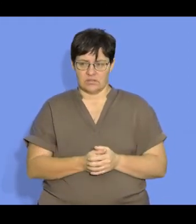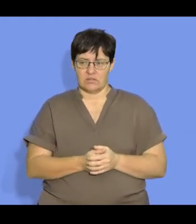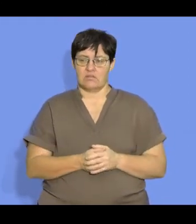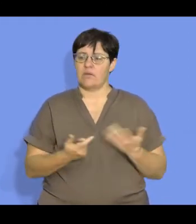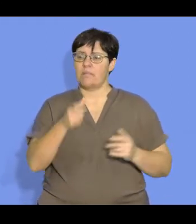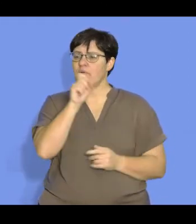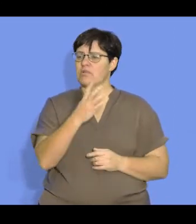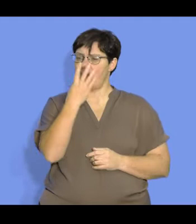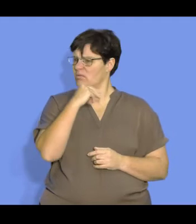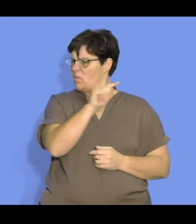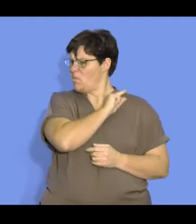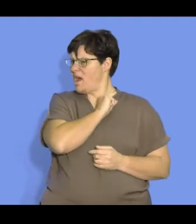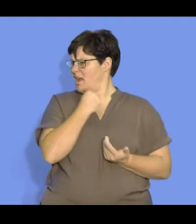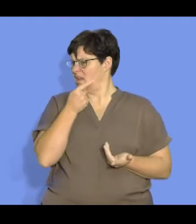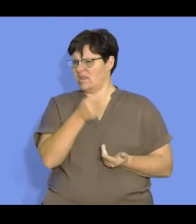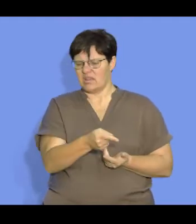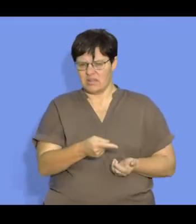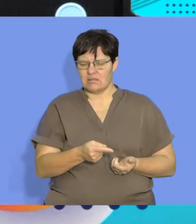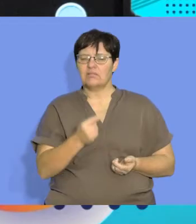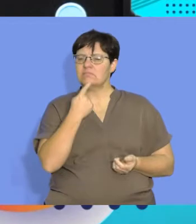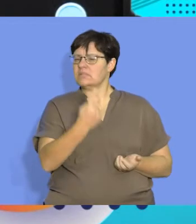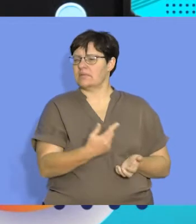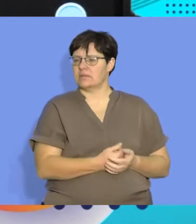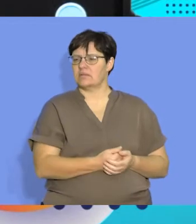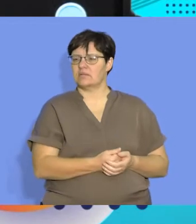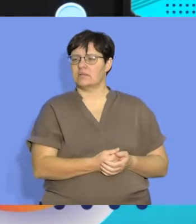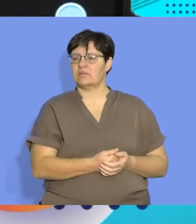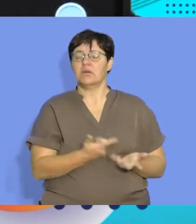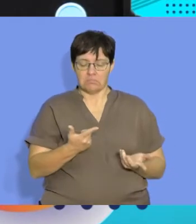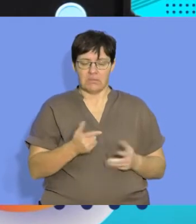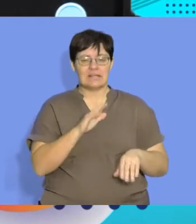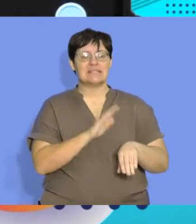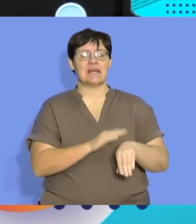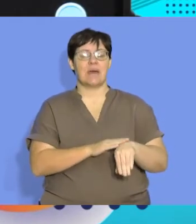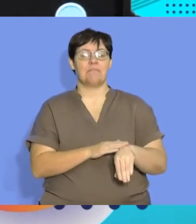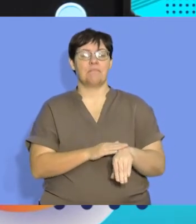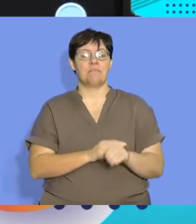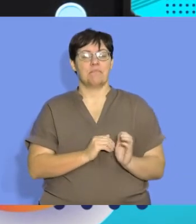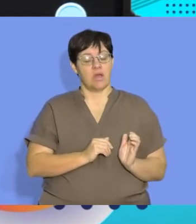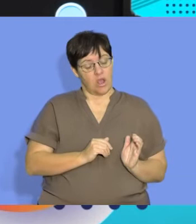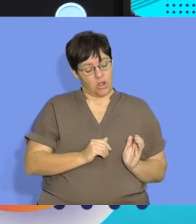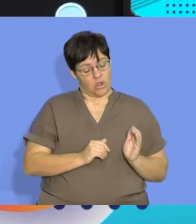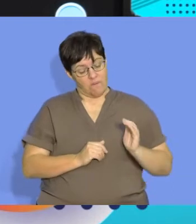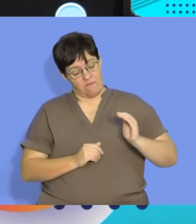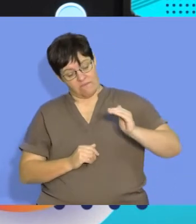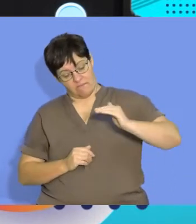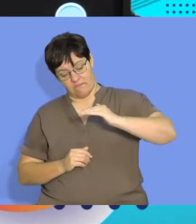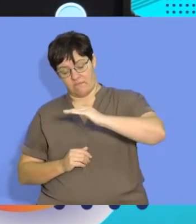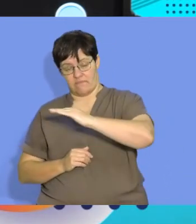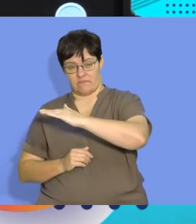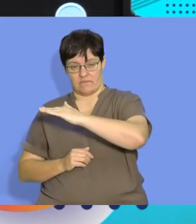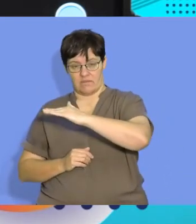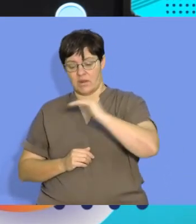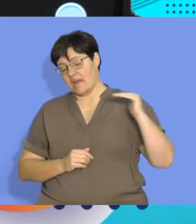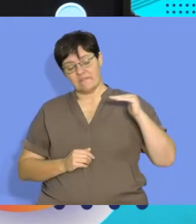And if somebody would ask me, why do I say that? Then you can say it is the time that the curve flattened down, and